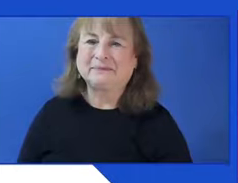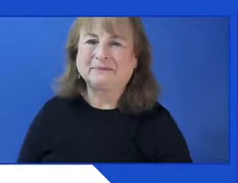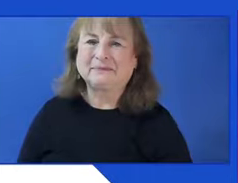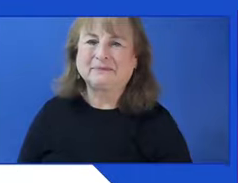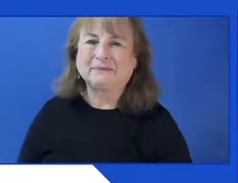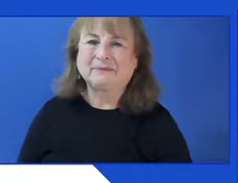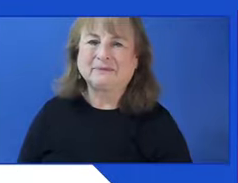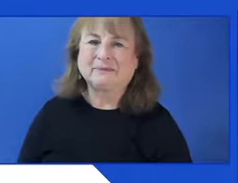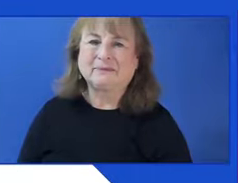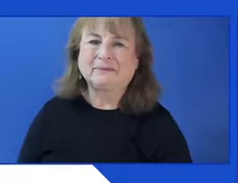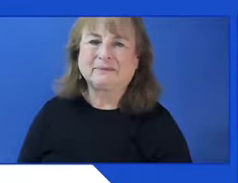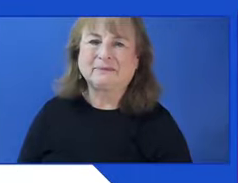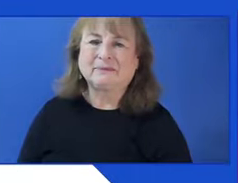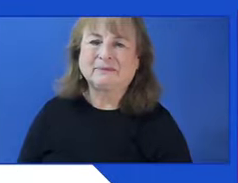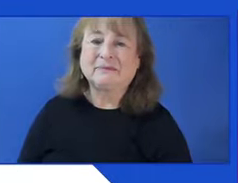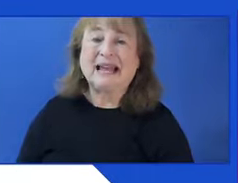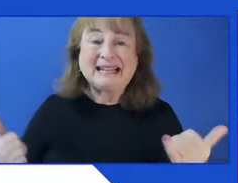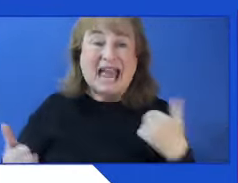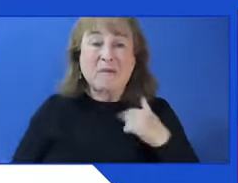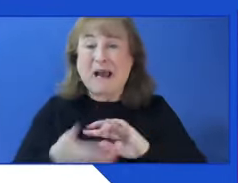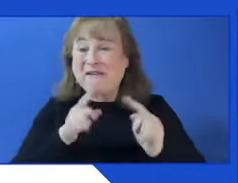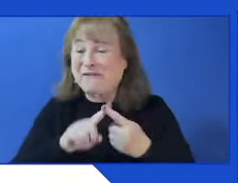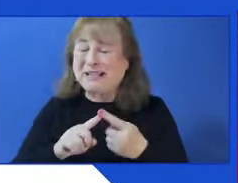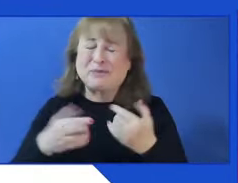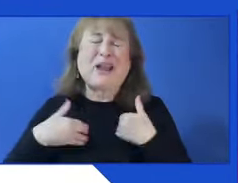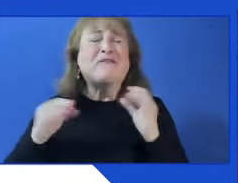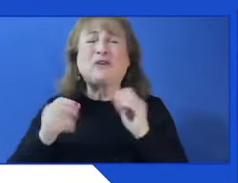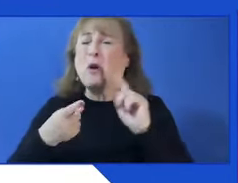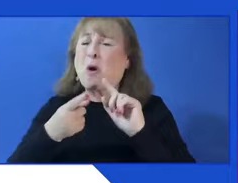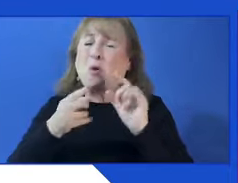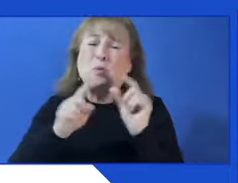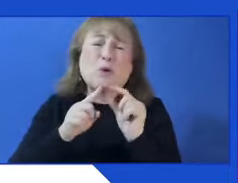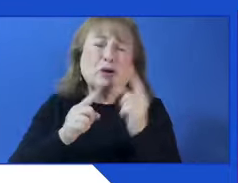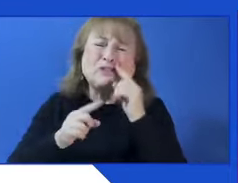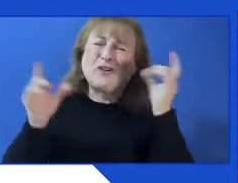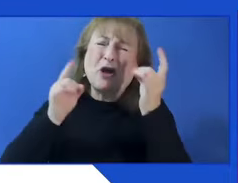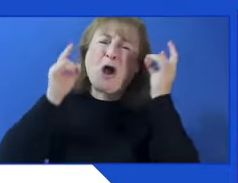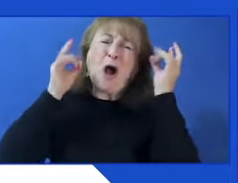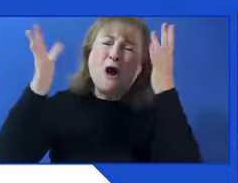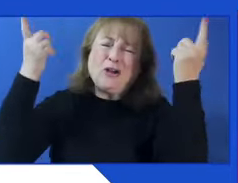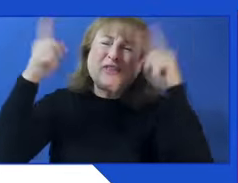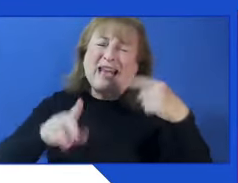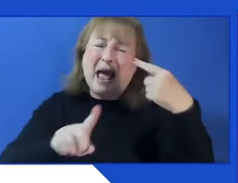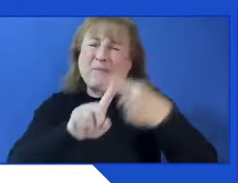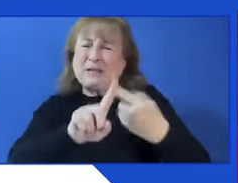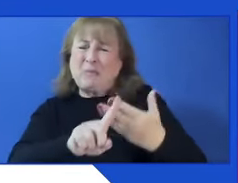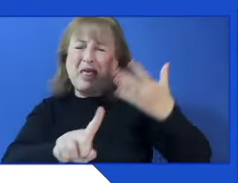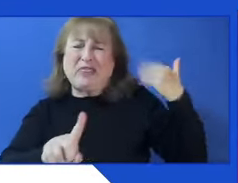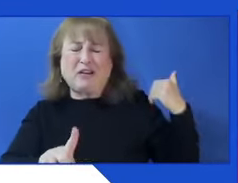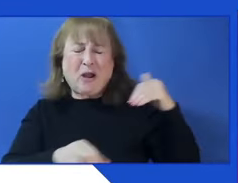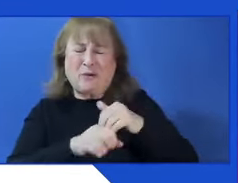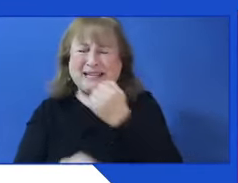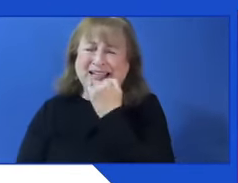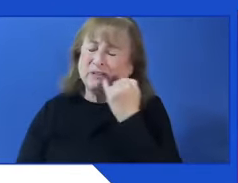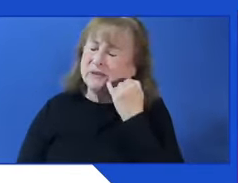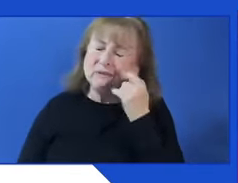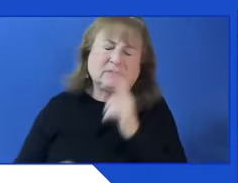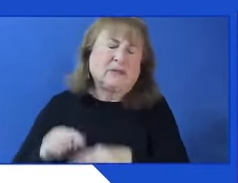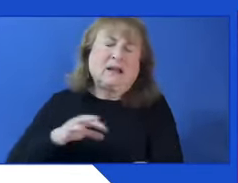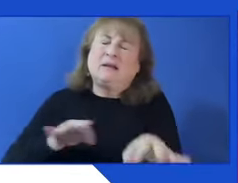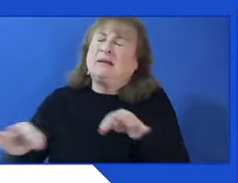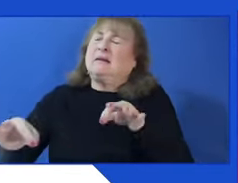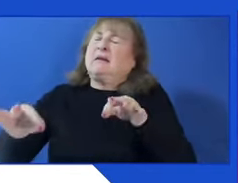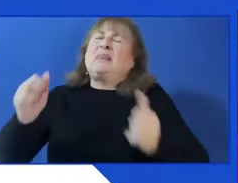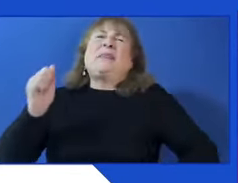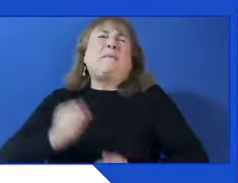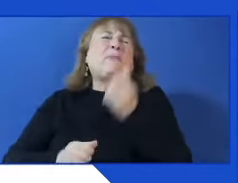Now, my friends, there are no words for the horror that happened 1 month ago in Israel. The most